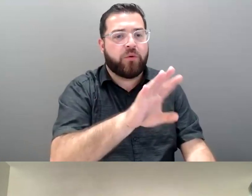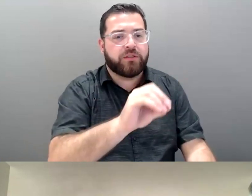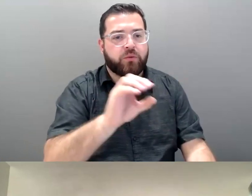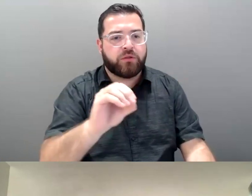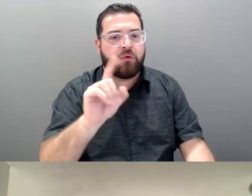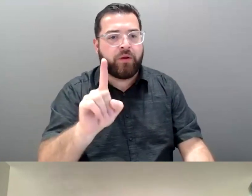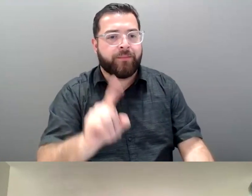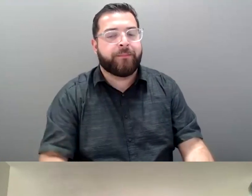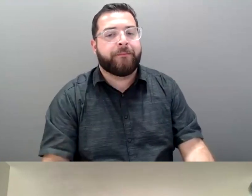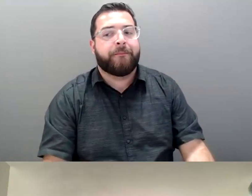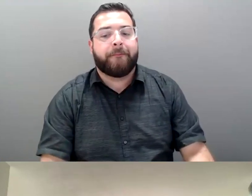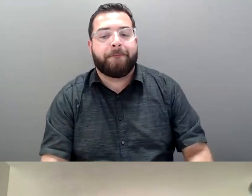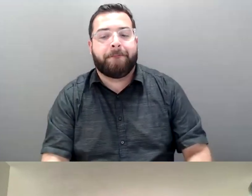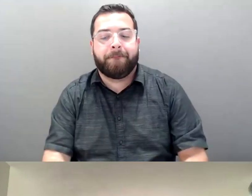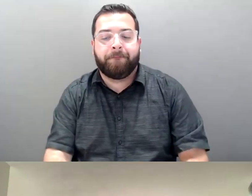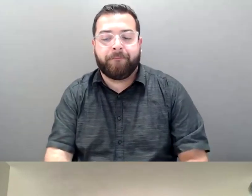51874001.